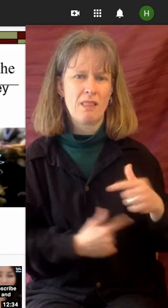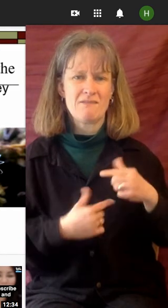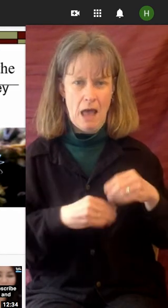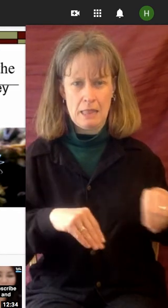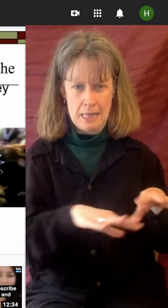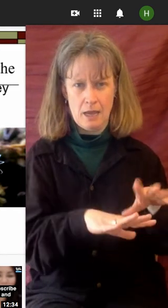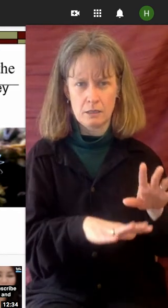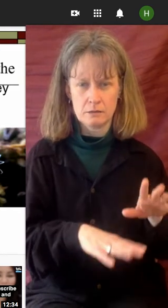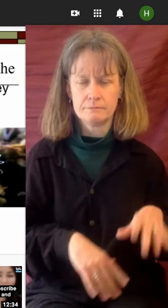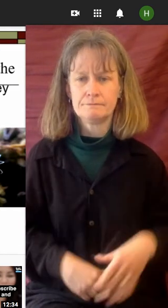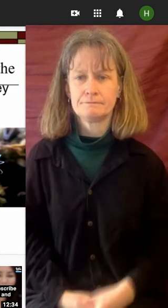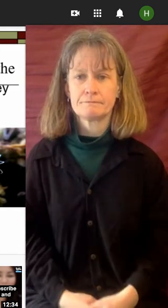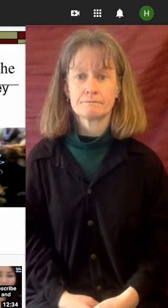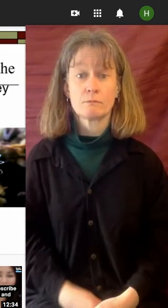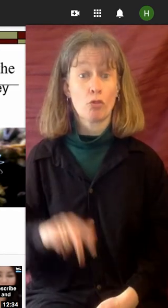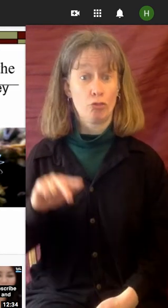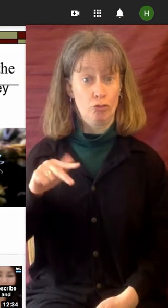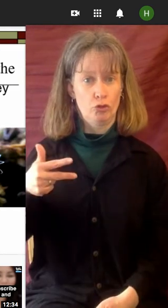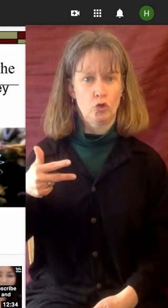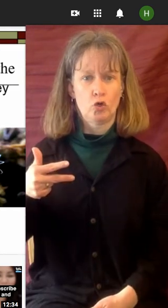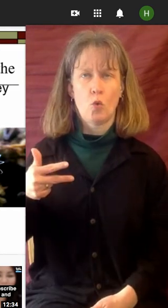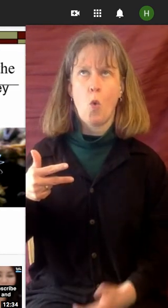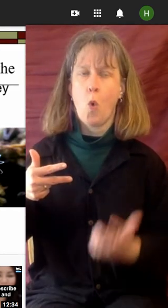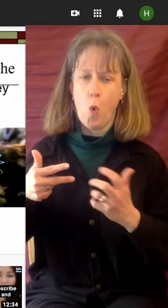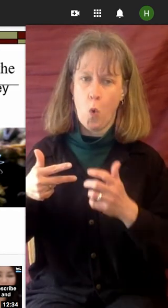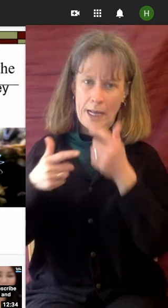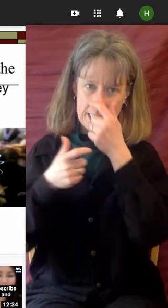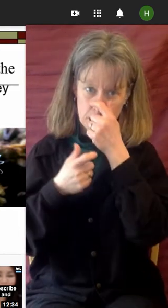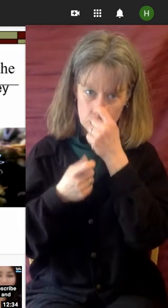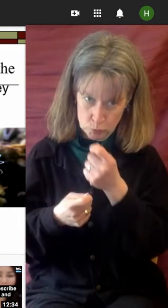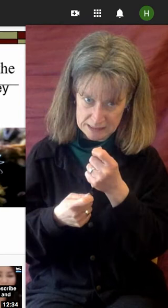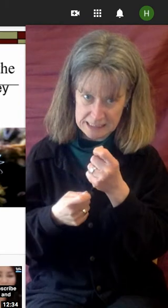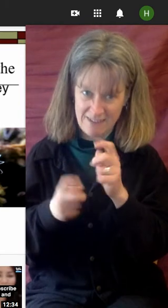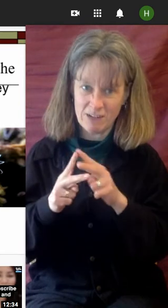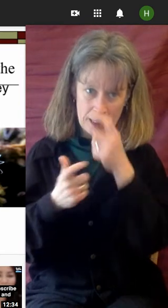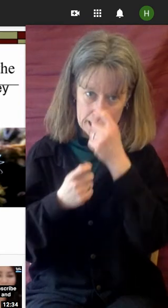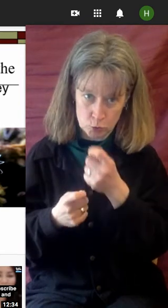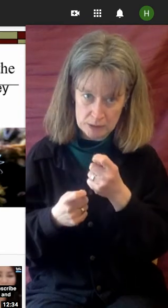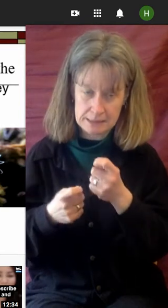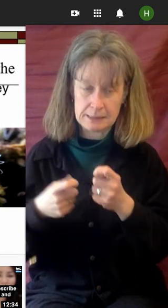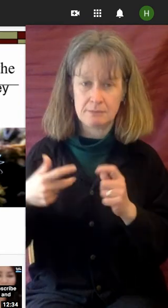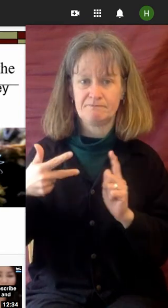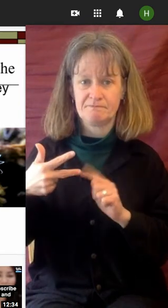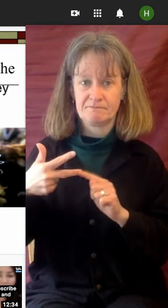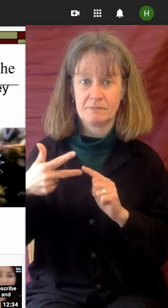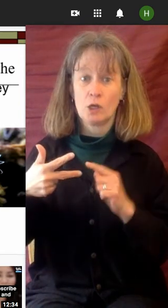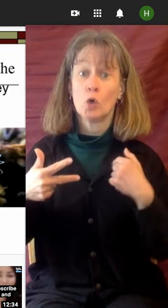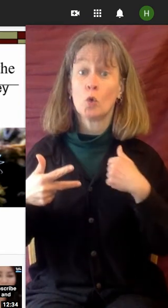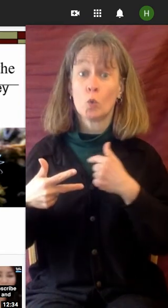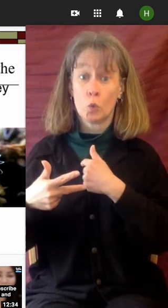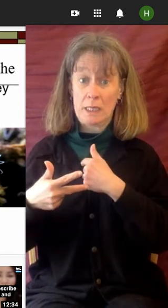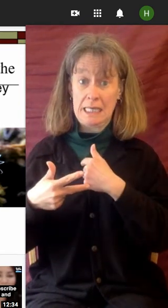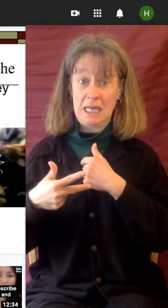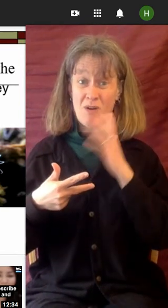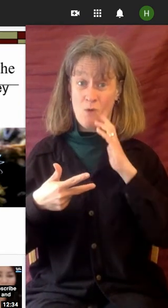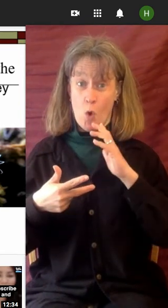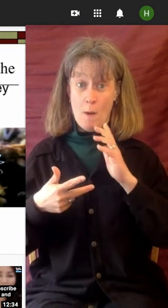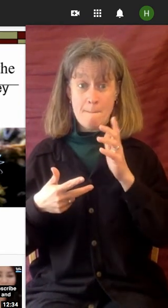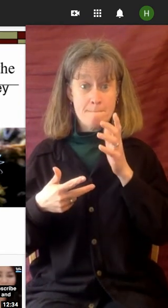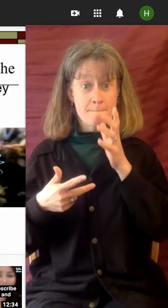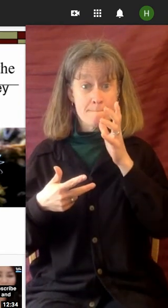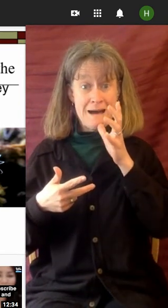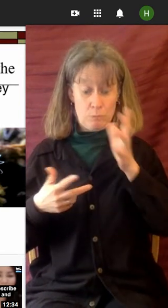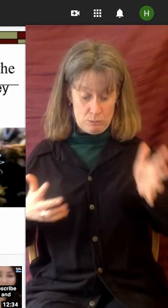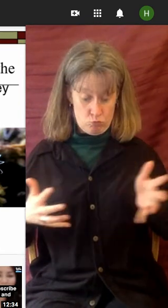is super interesting, embryology. We were embryos before we were